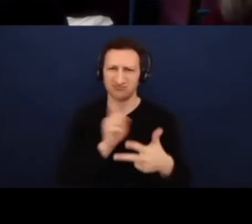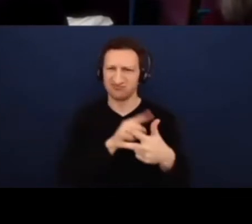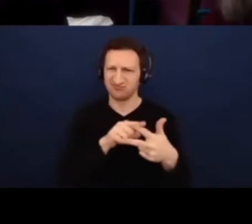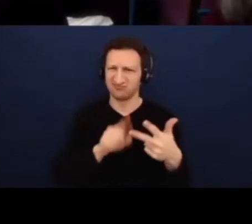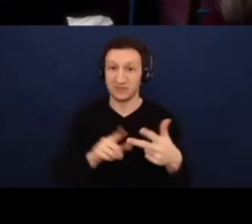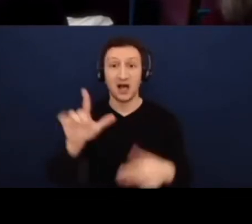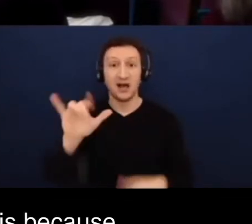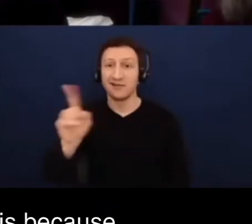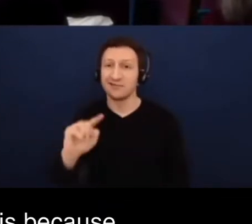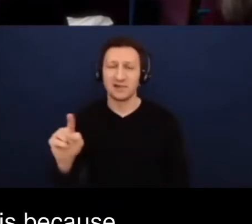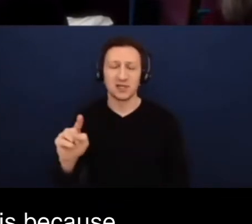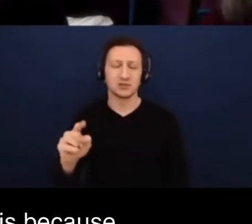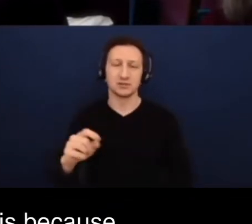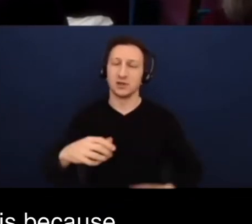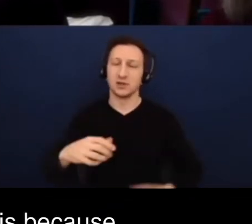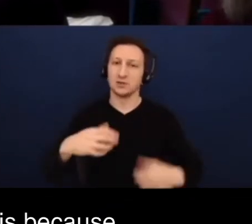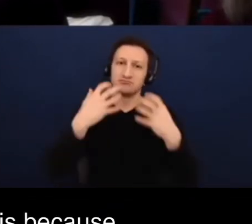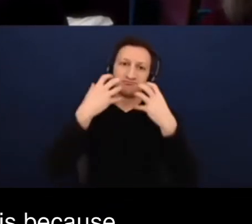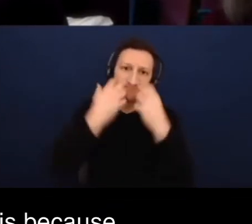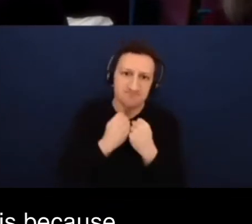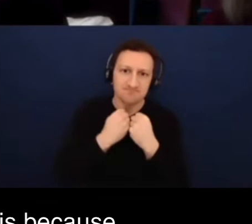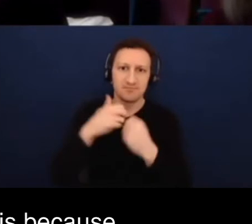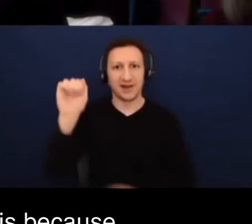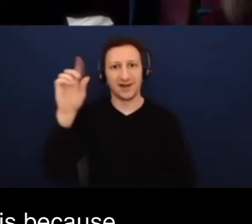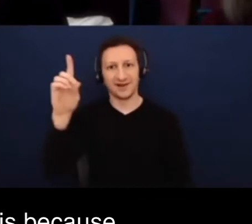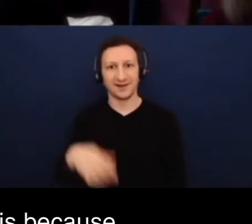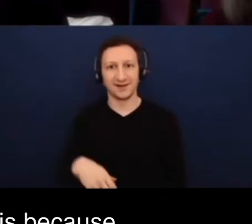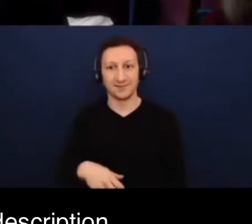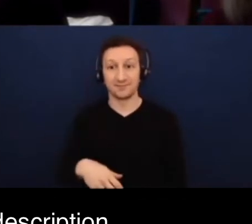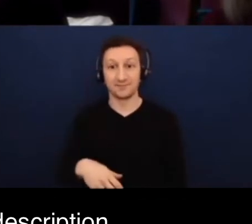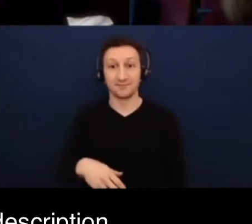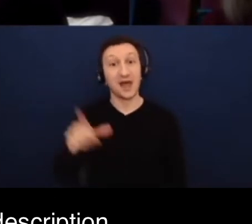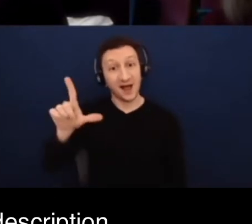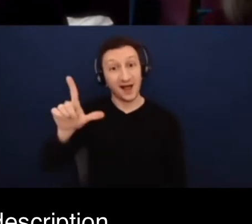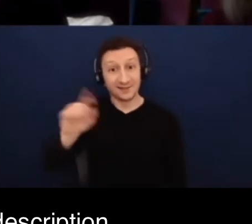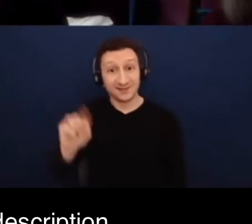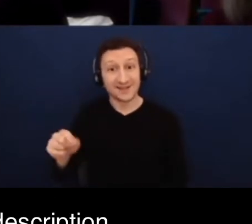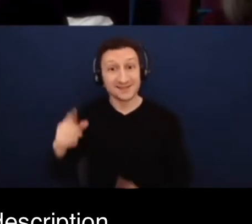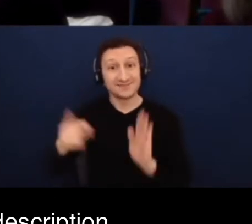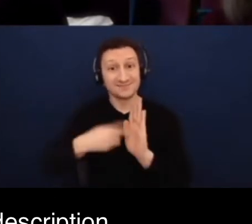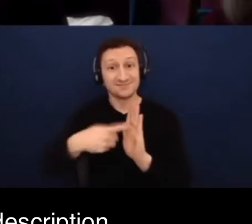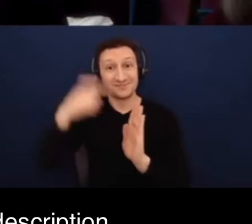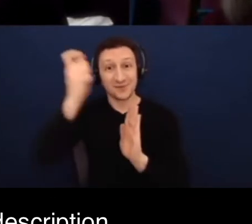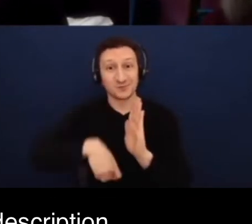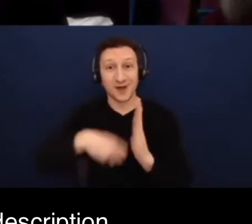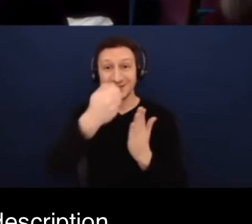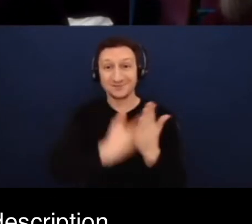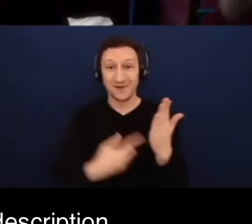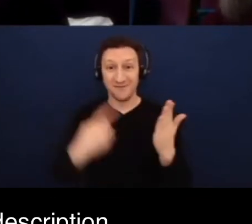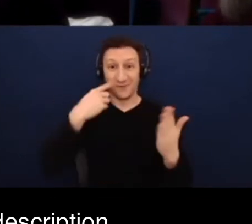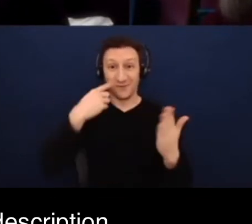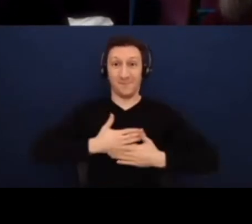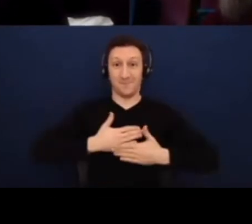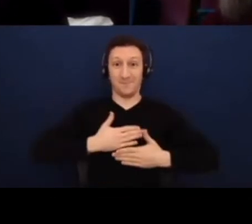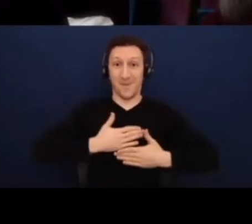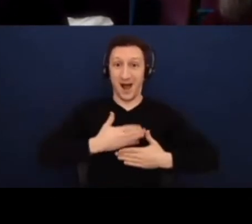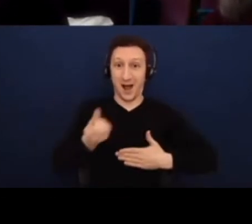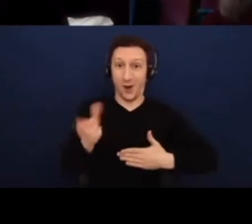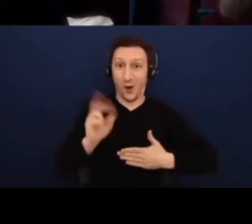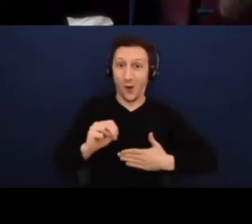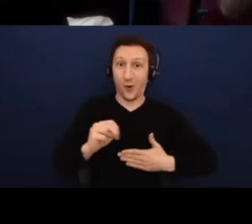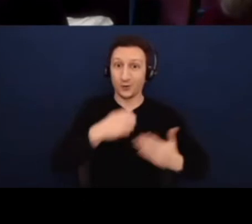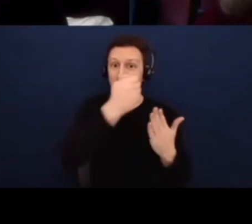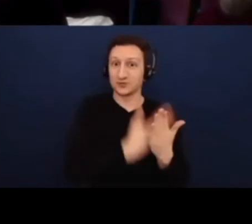is not present in. And I know this because Liz has also written some of my audio description scripts, which mean a lot to me, and it can be